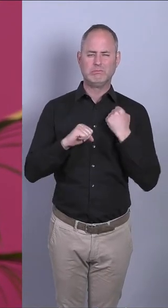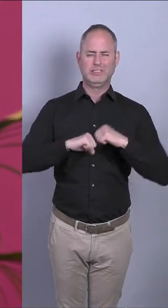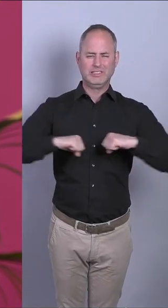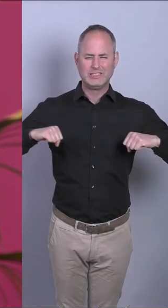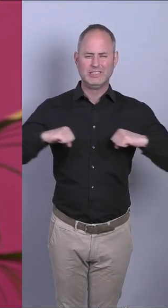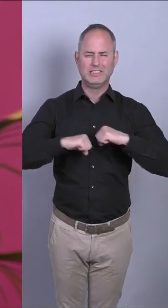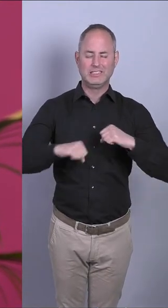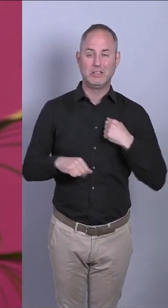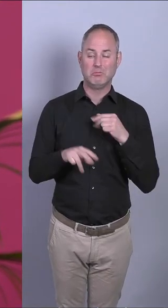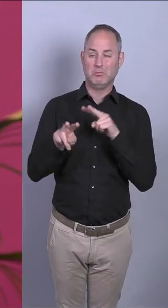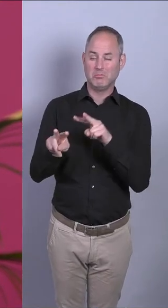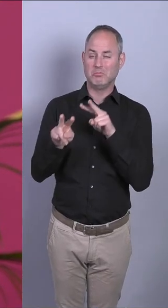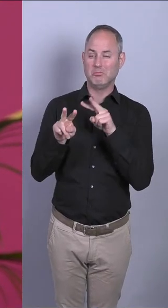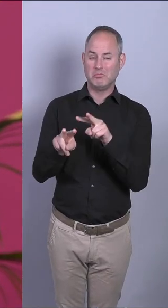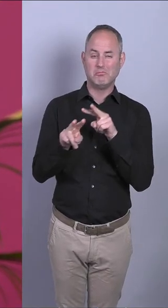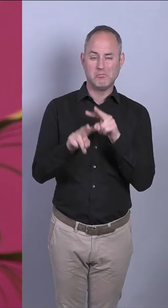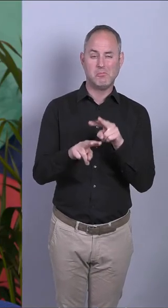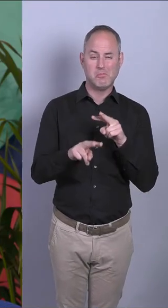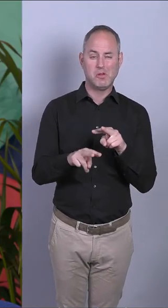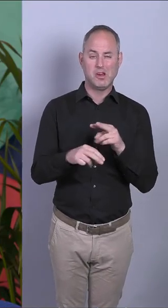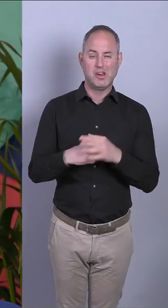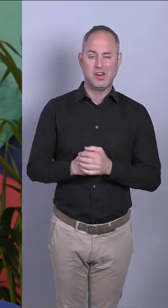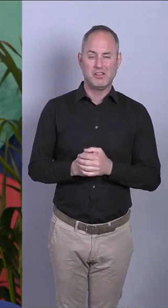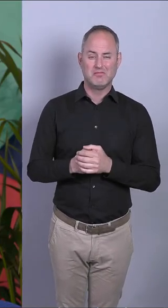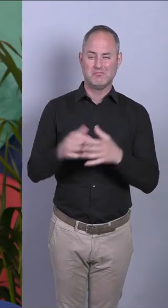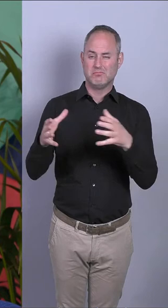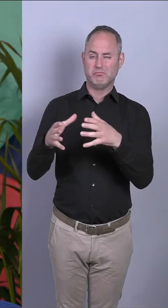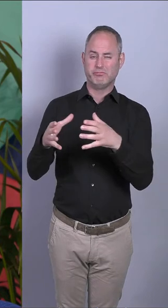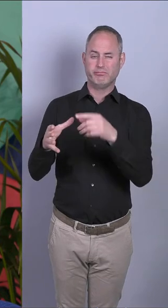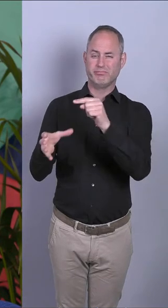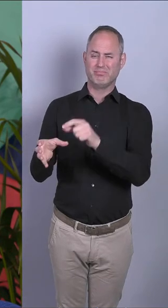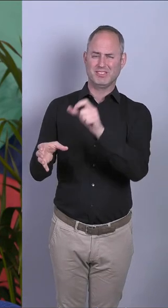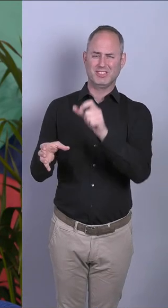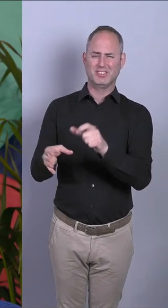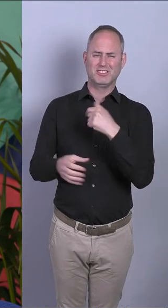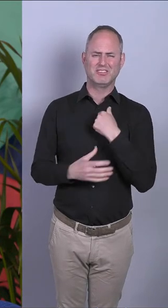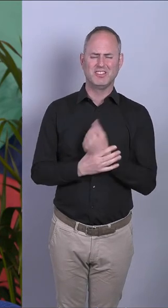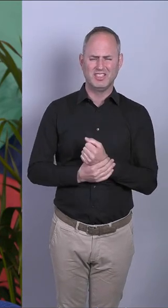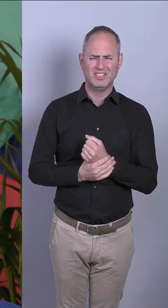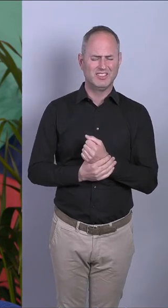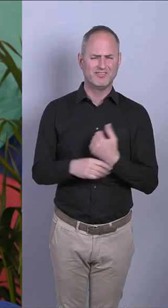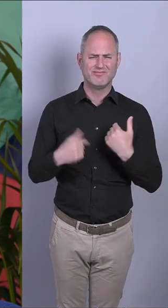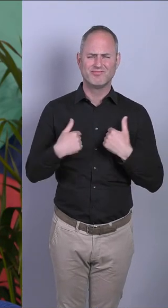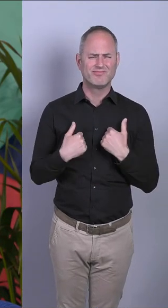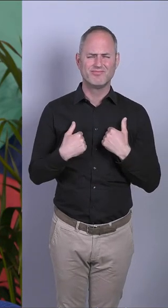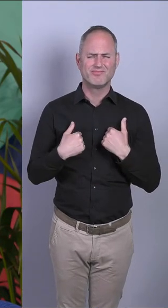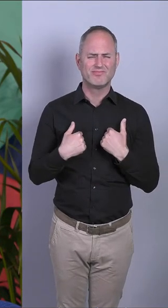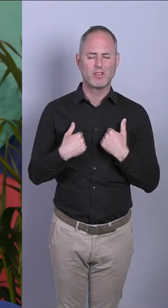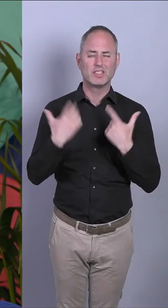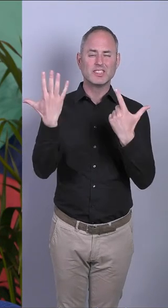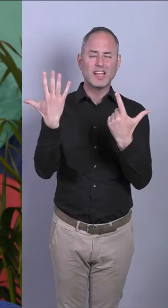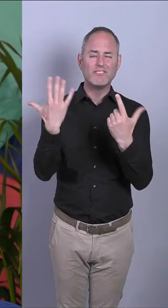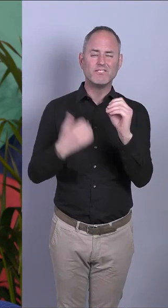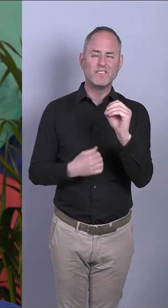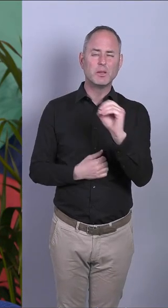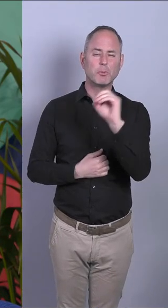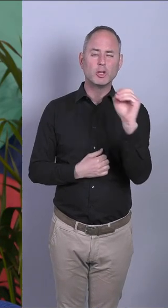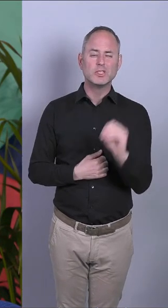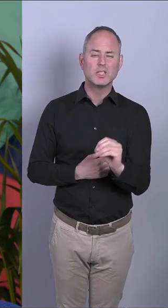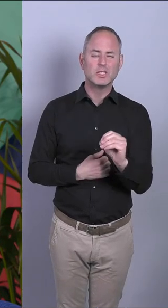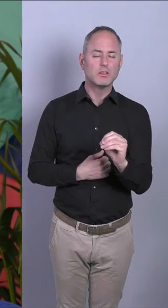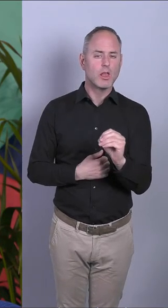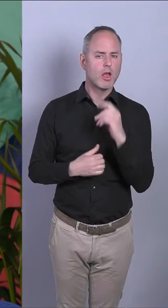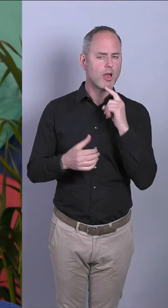And while I'm training my biceps and my triceps, I'm looking at giant screens where someone in the studio is giving me tips. For